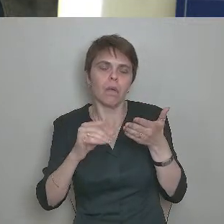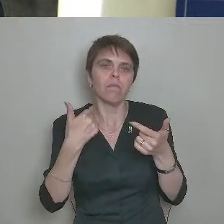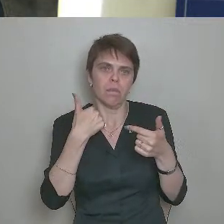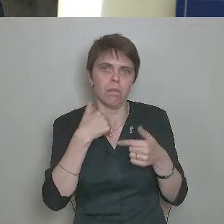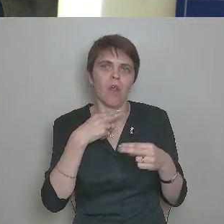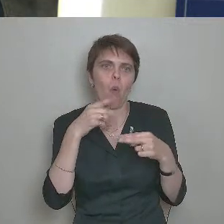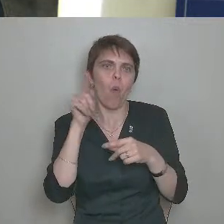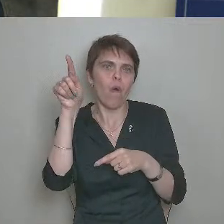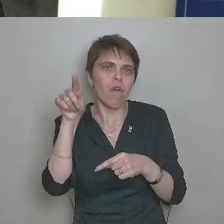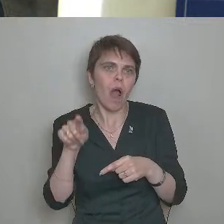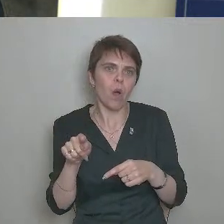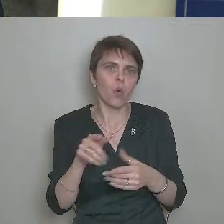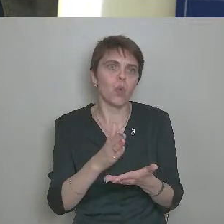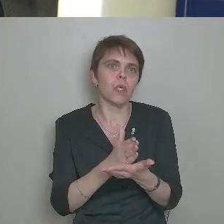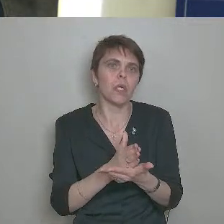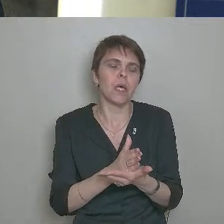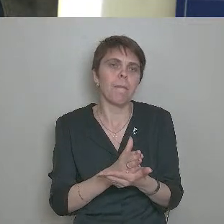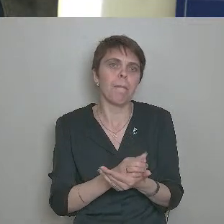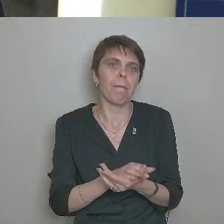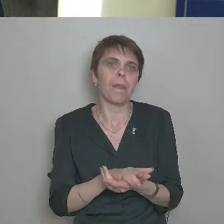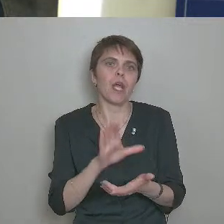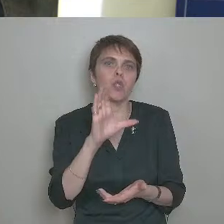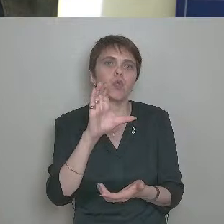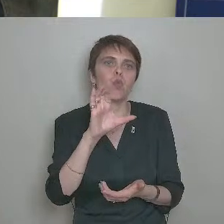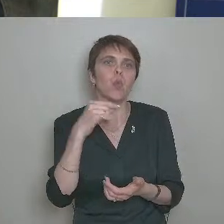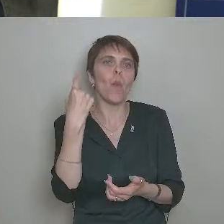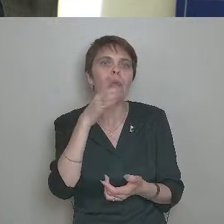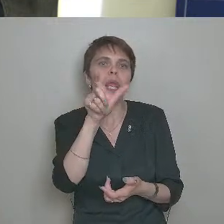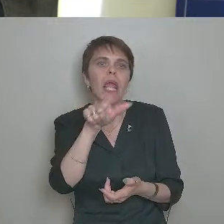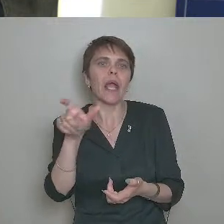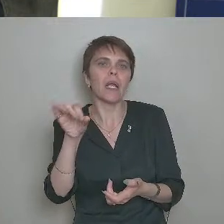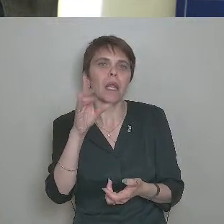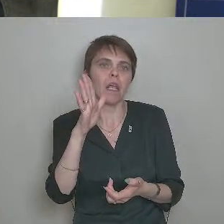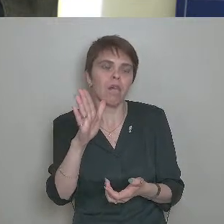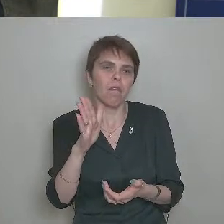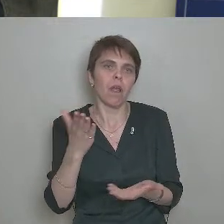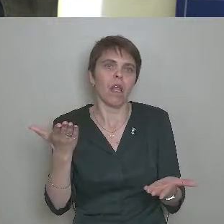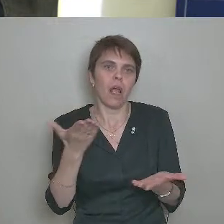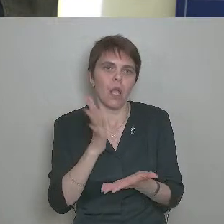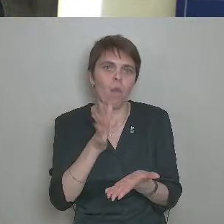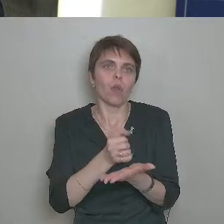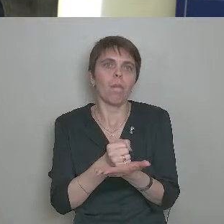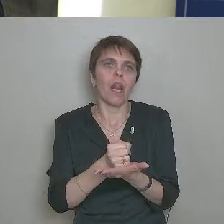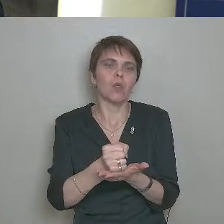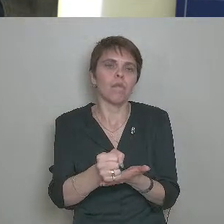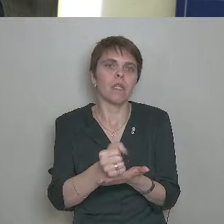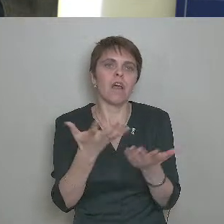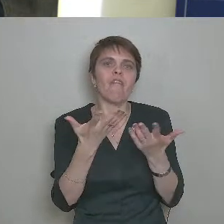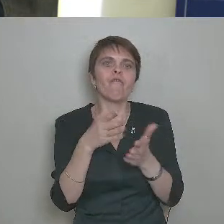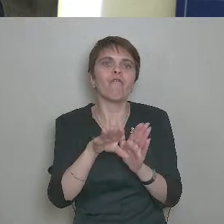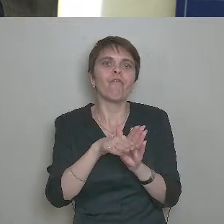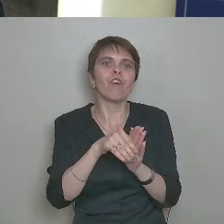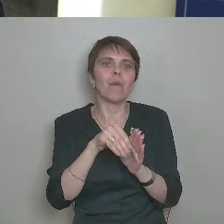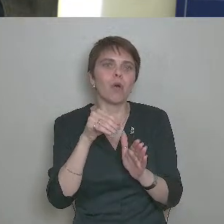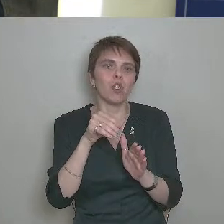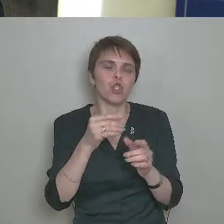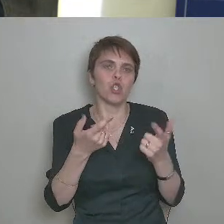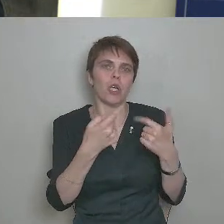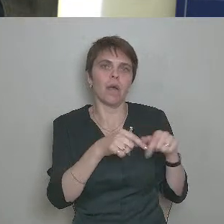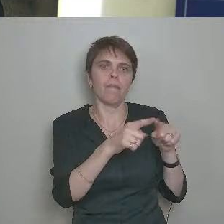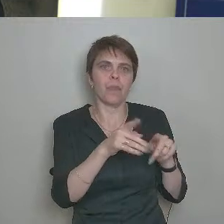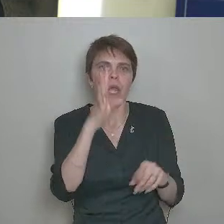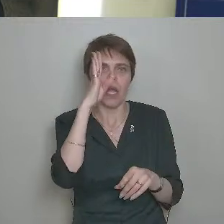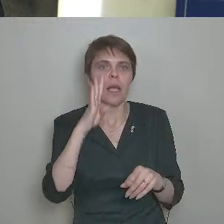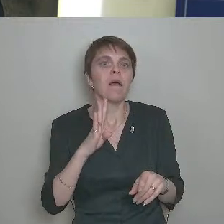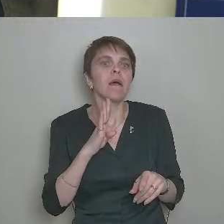wording, but we wanted to attract attention to all the subjects who want to run,